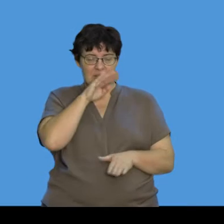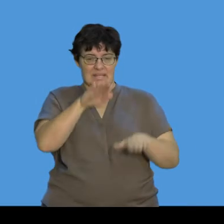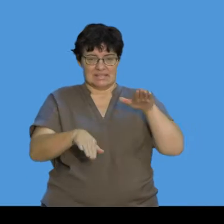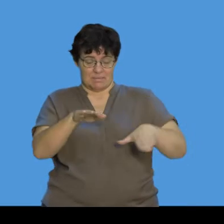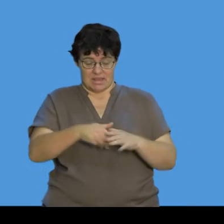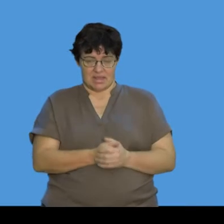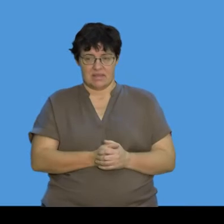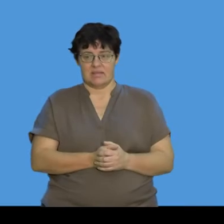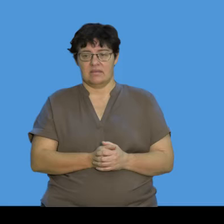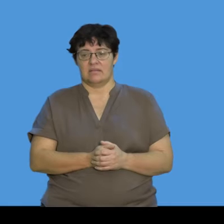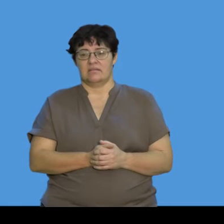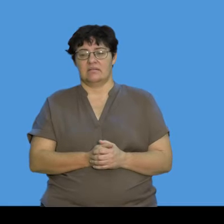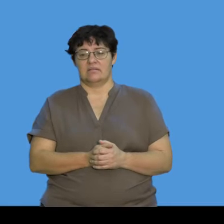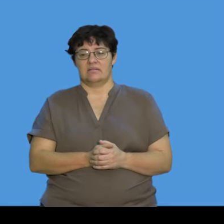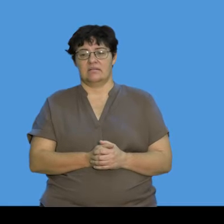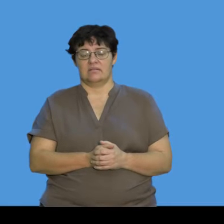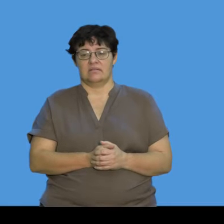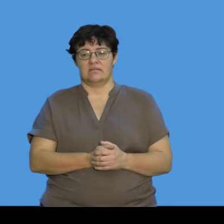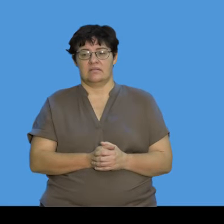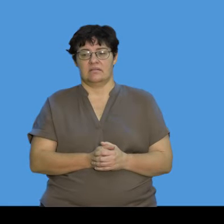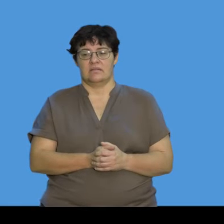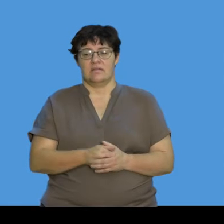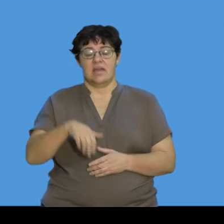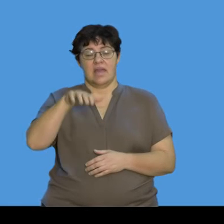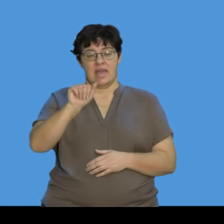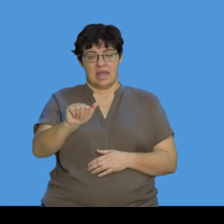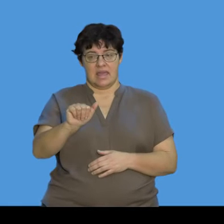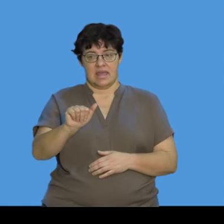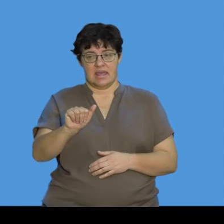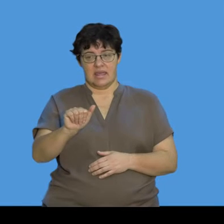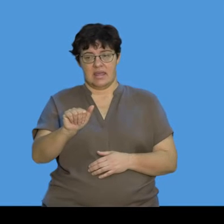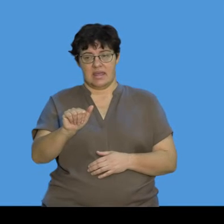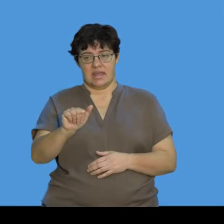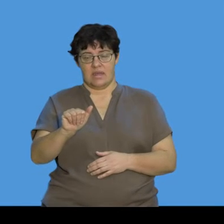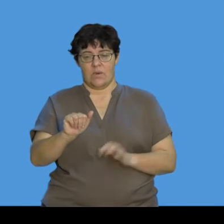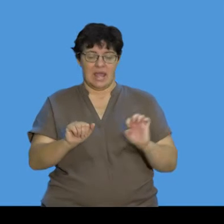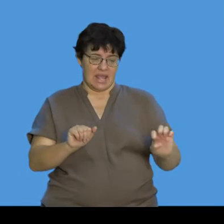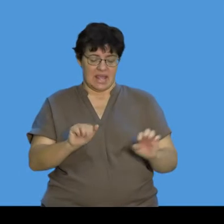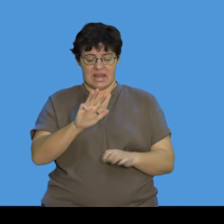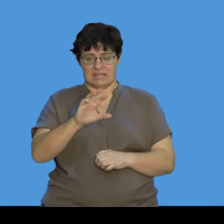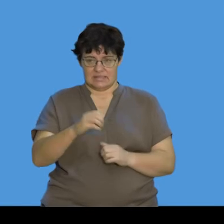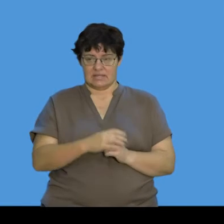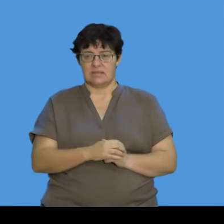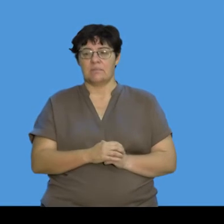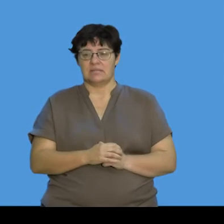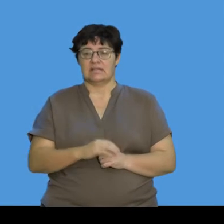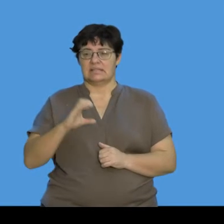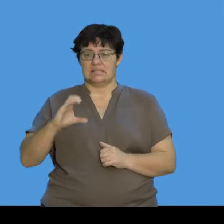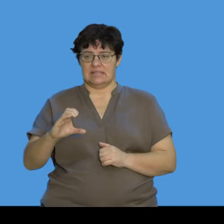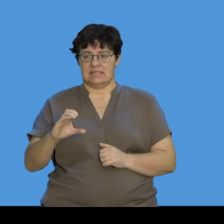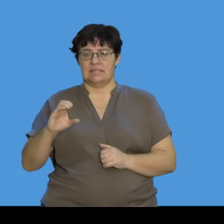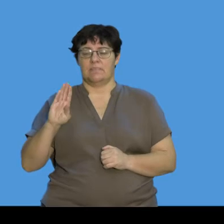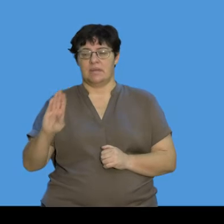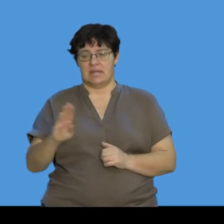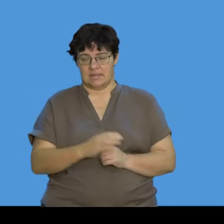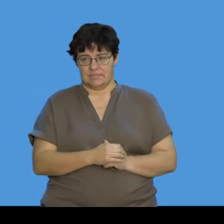Is similar to the triangle A, because E is a 90, it must go with